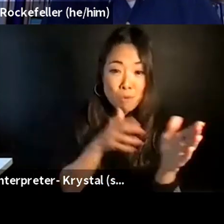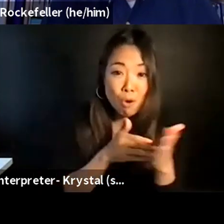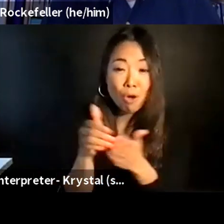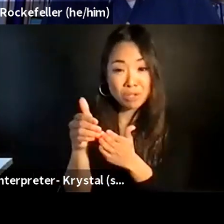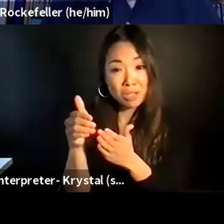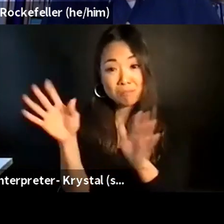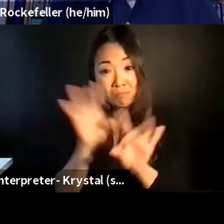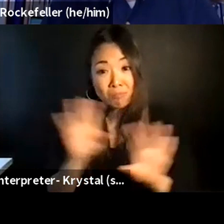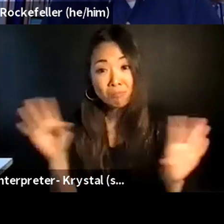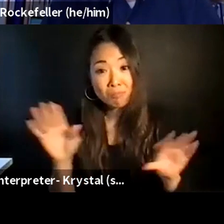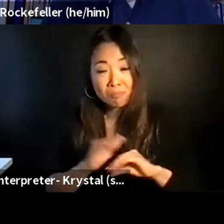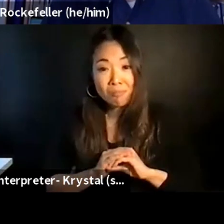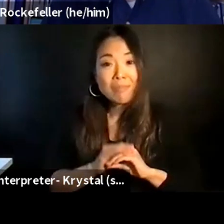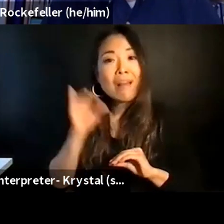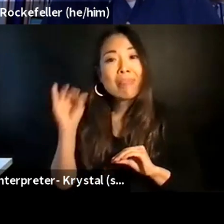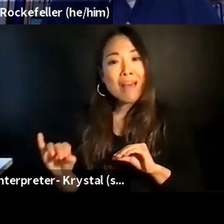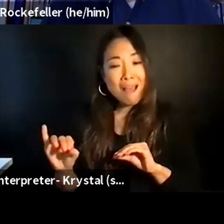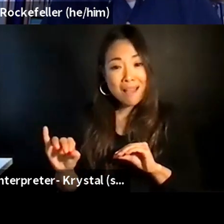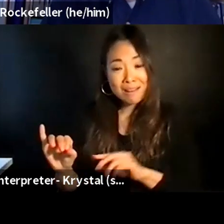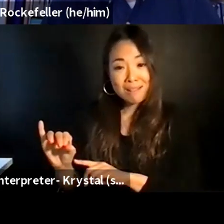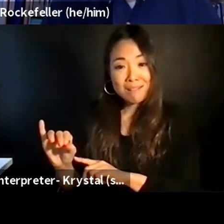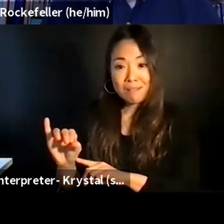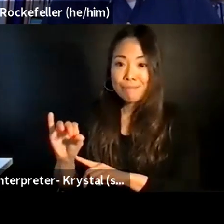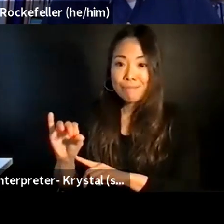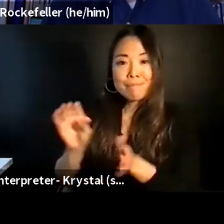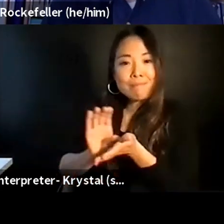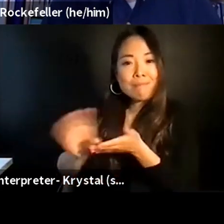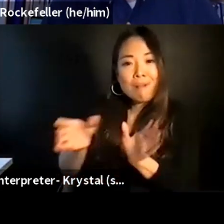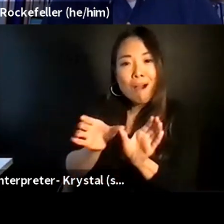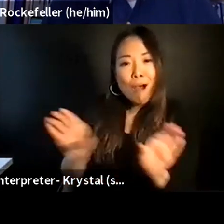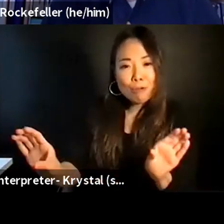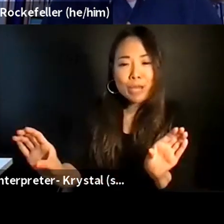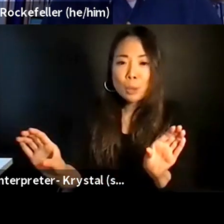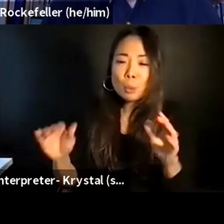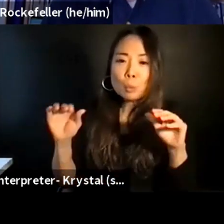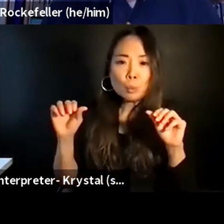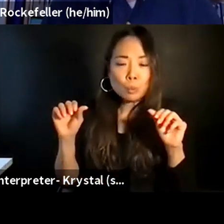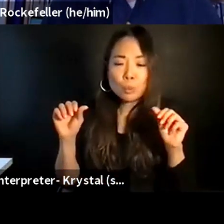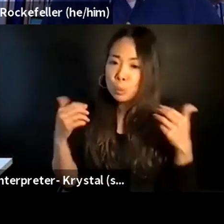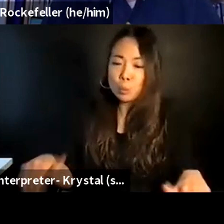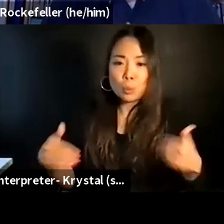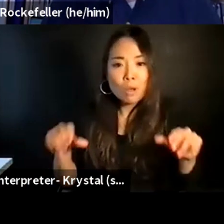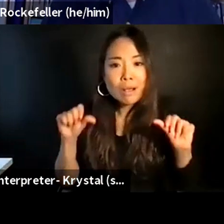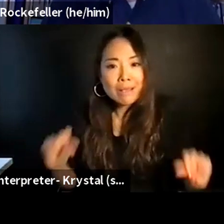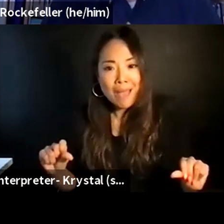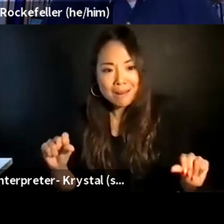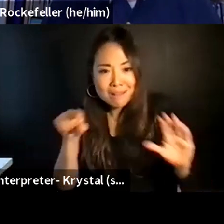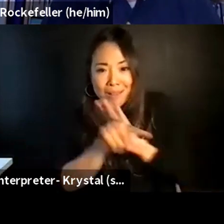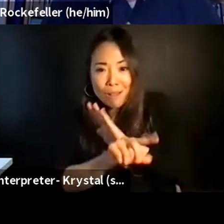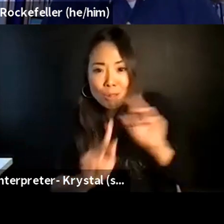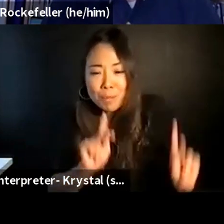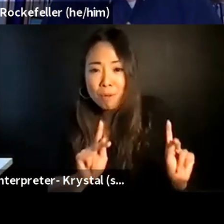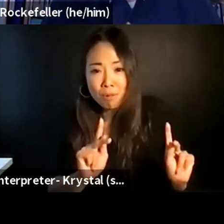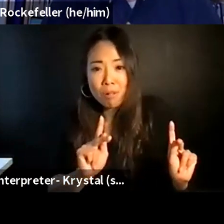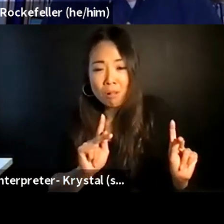the end of othering, is that it can kill, that it can be very deadly. There are all sorts of other things along that spectrum that are extremely